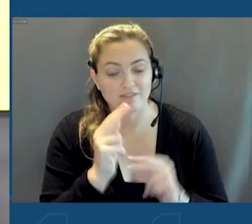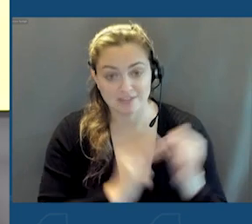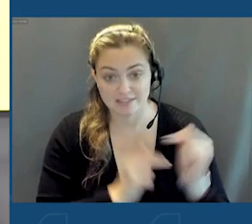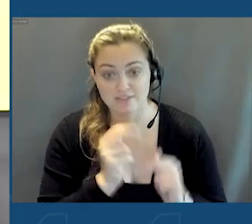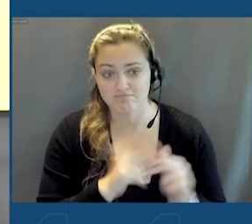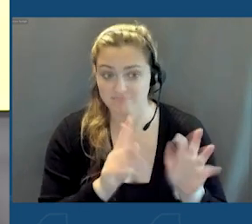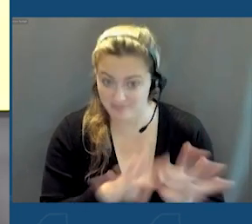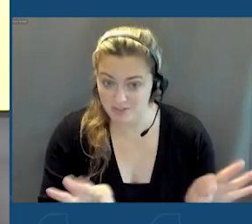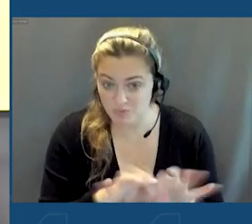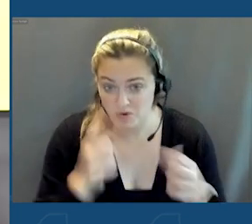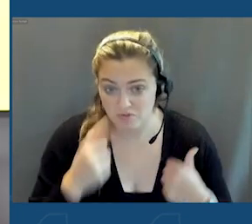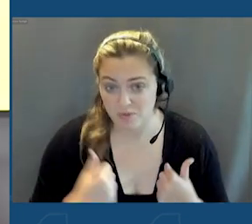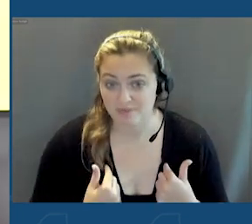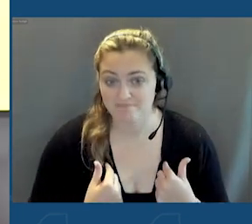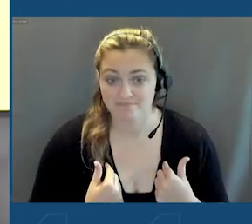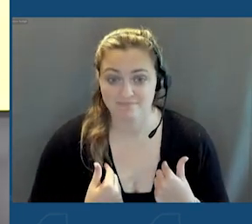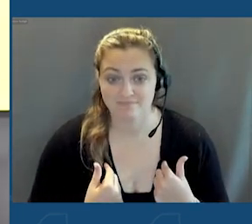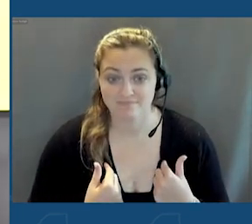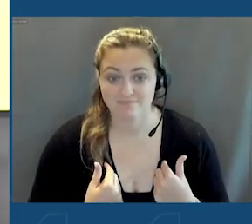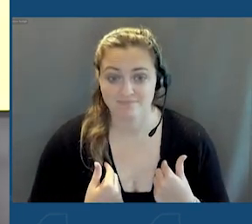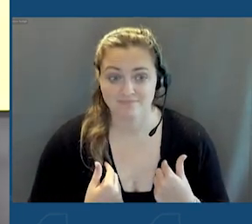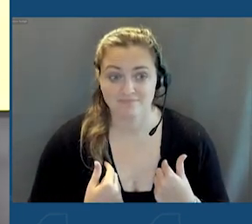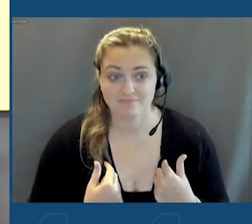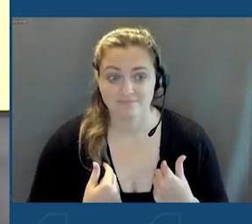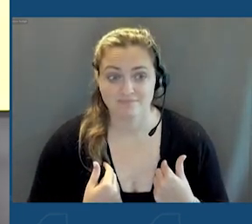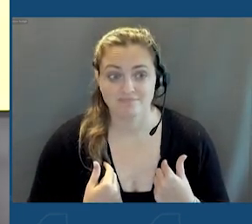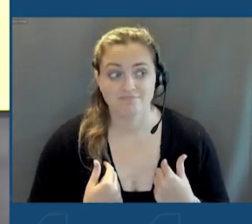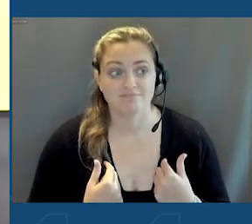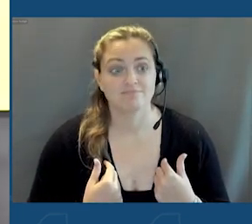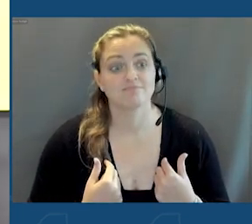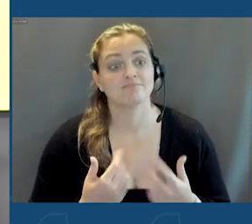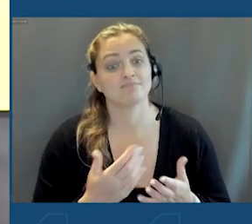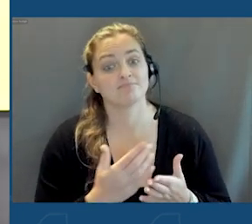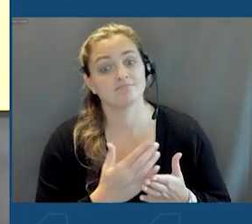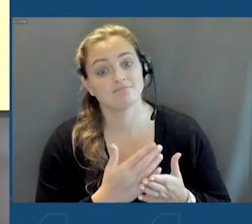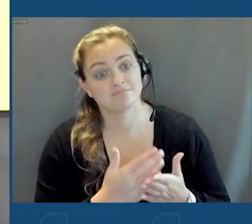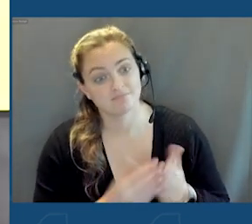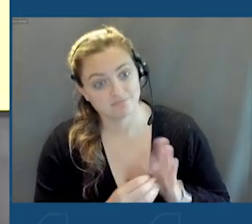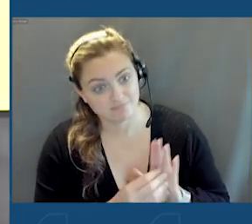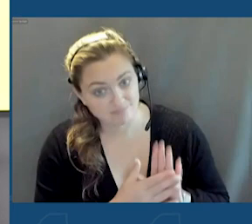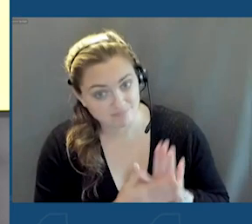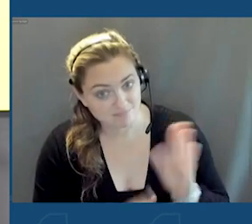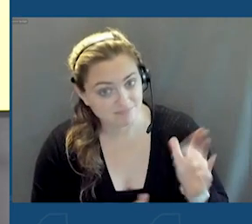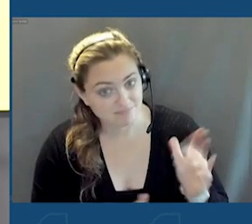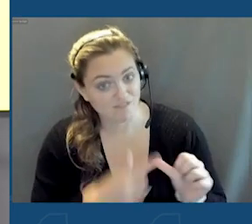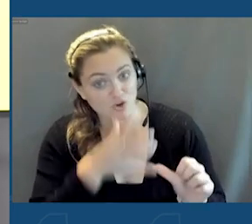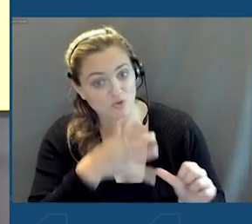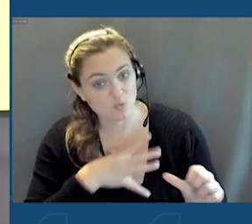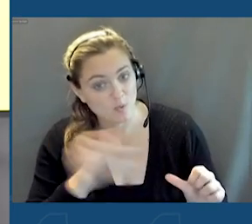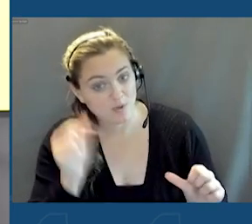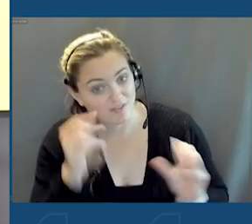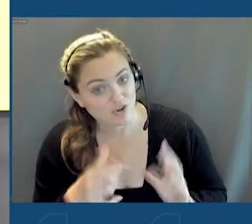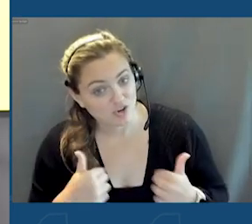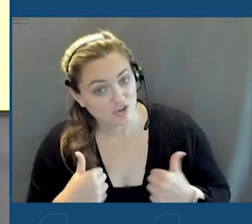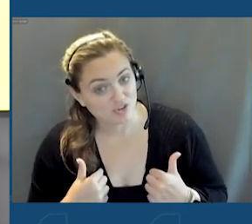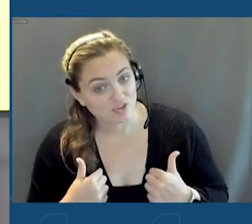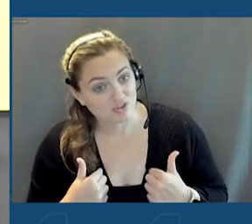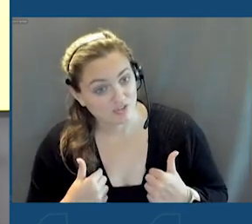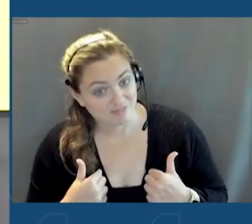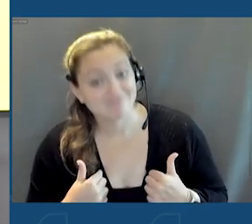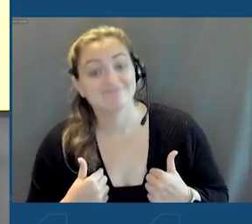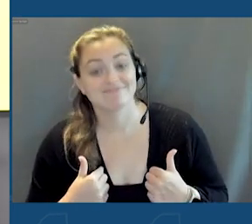important to me. Some have taken note. First woman governor in the United States.